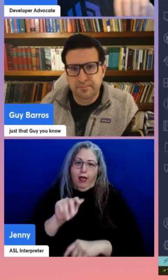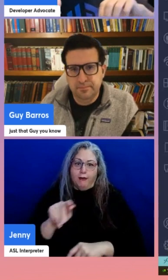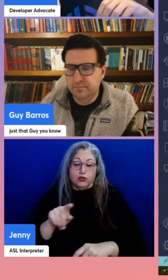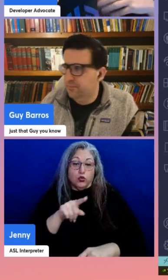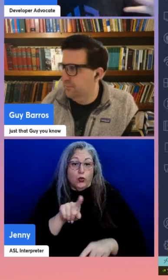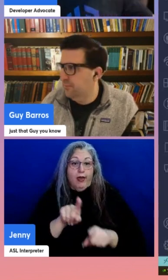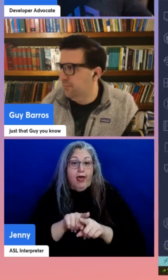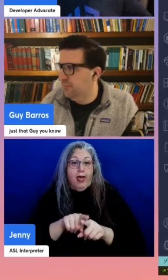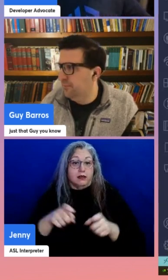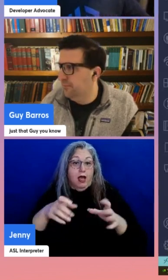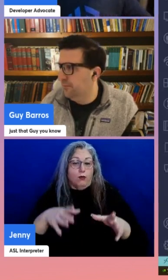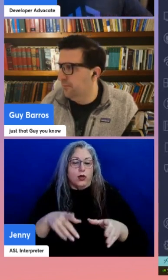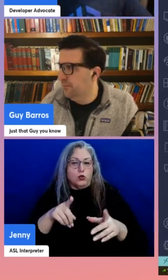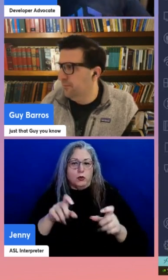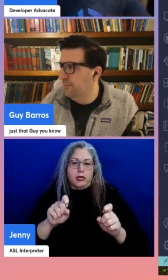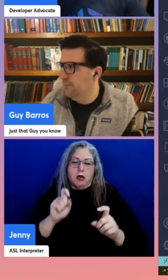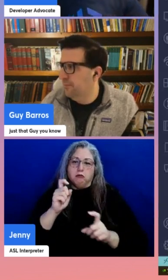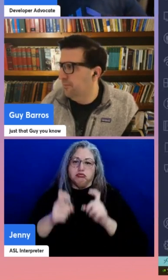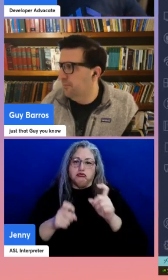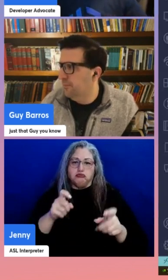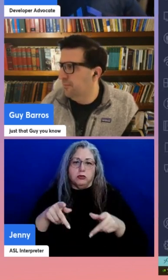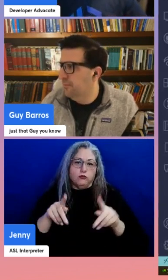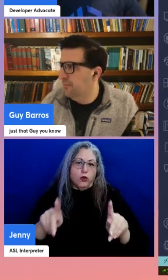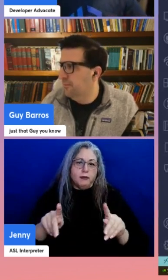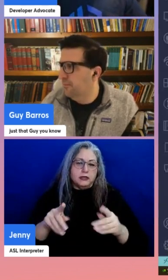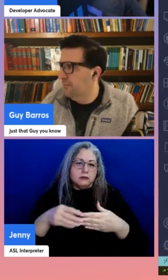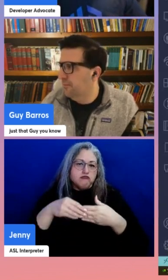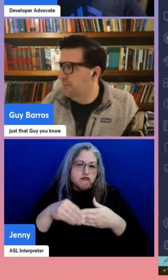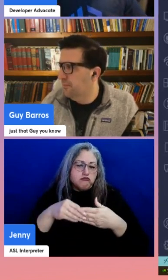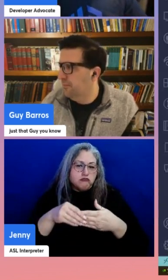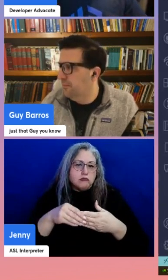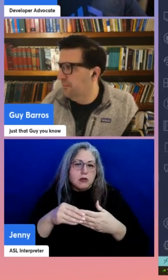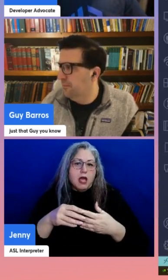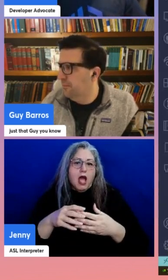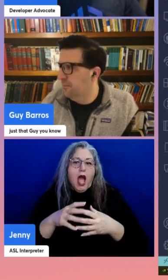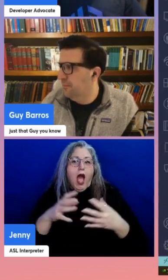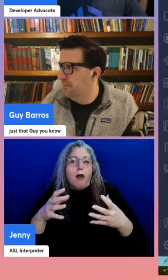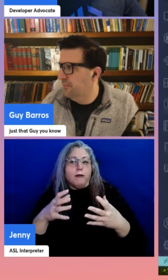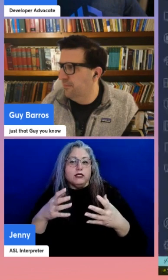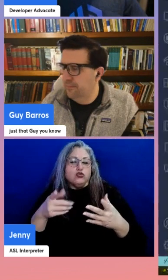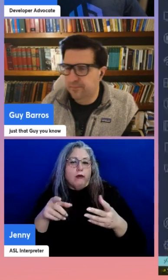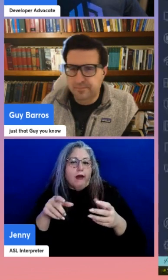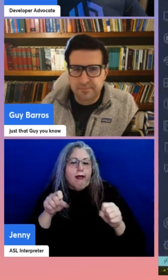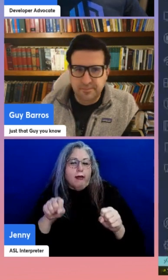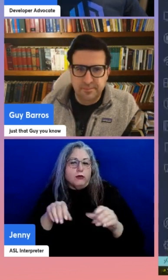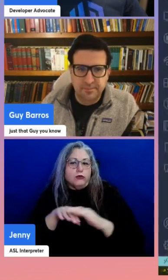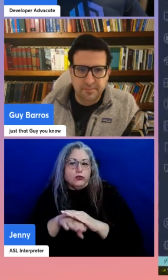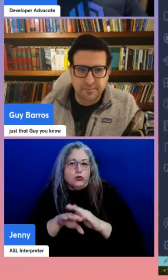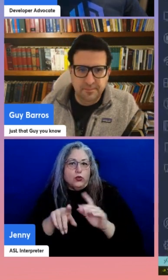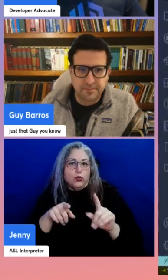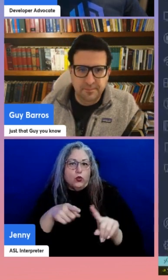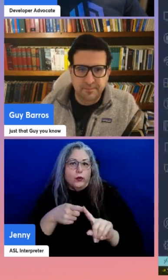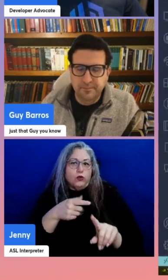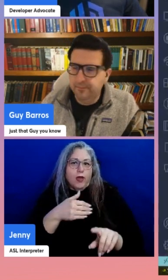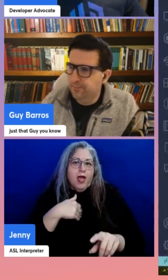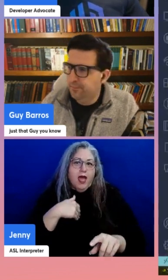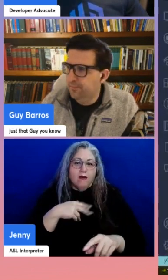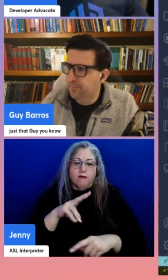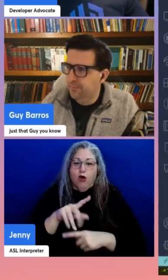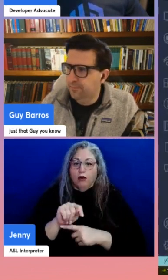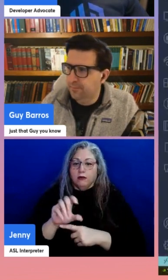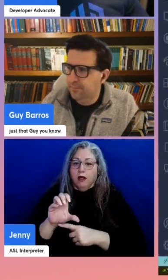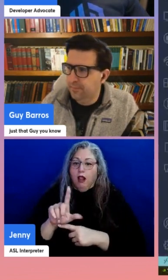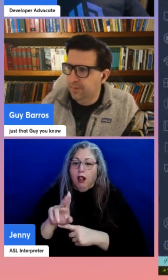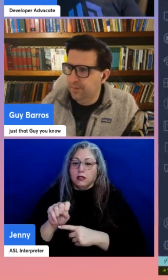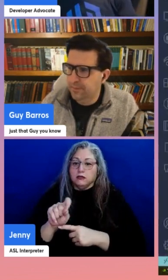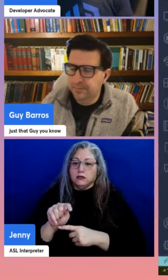permissive and sort of about what I can do inside of the Vault cluster. So the next thing that I need to